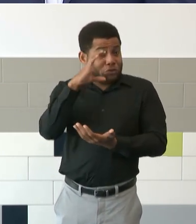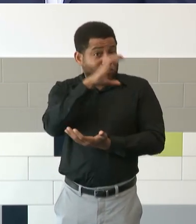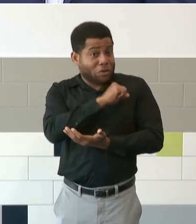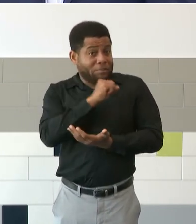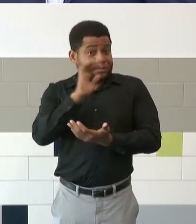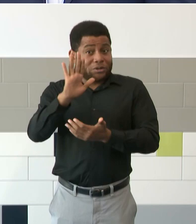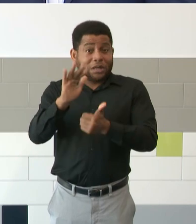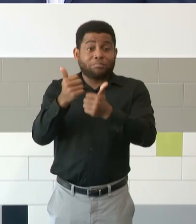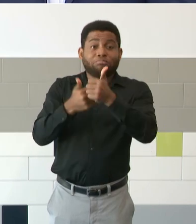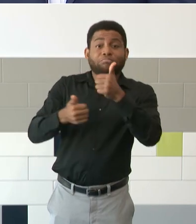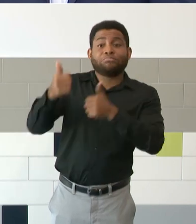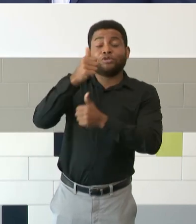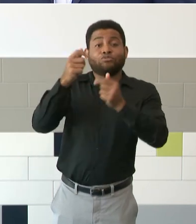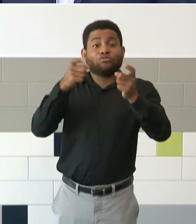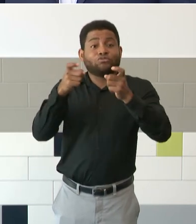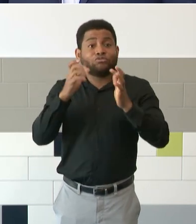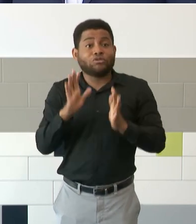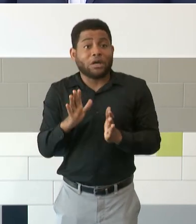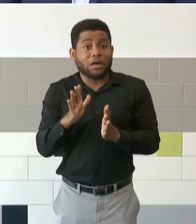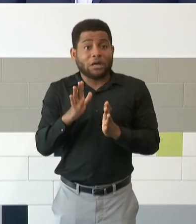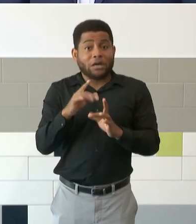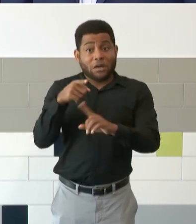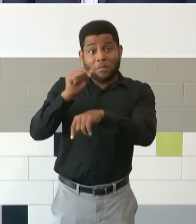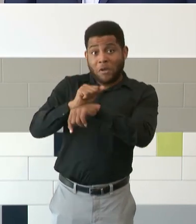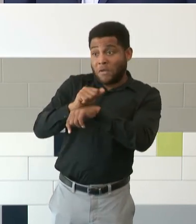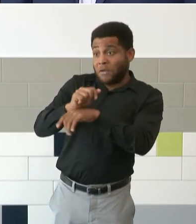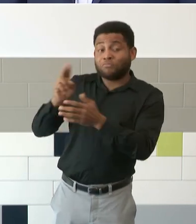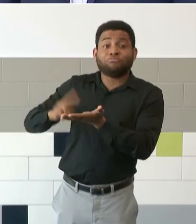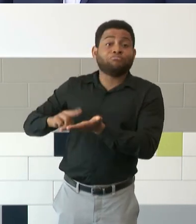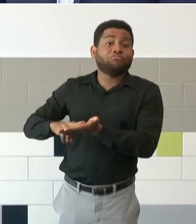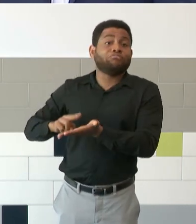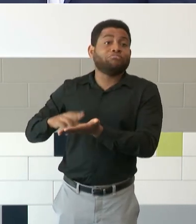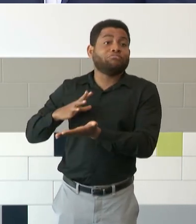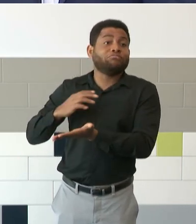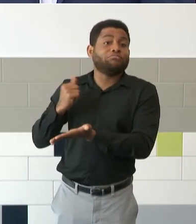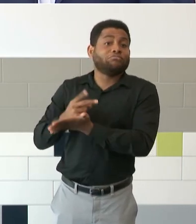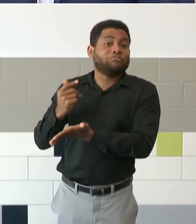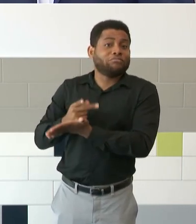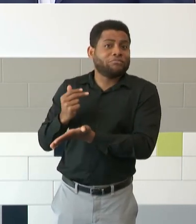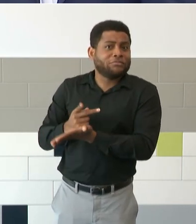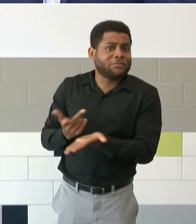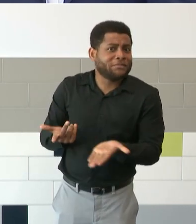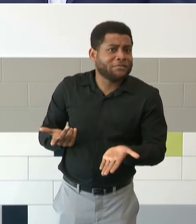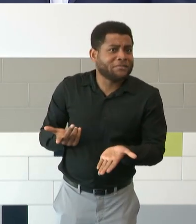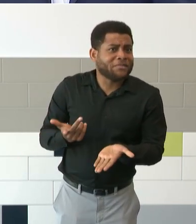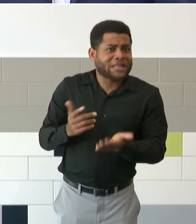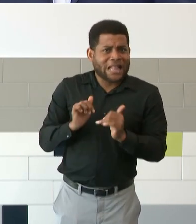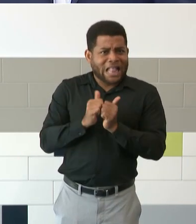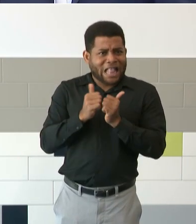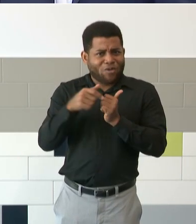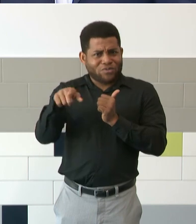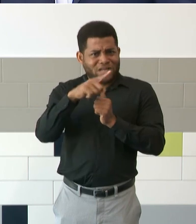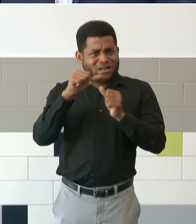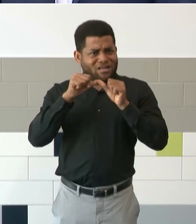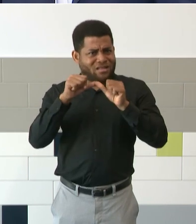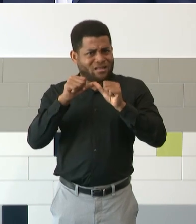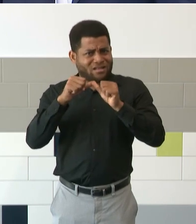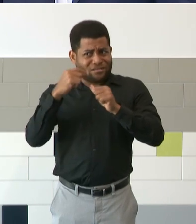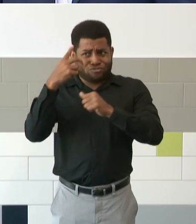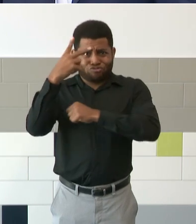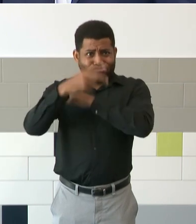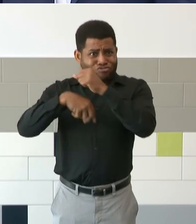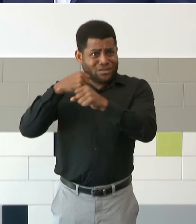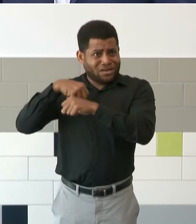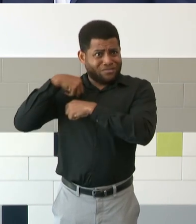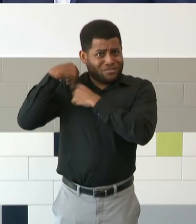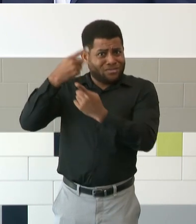was this allowed? And what are you doing to figure out how was this allowed to go on for 2 years? We